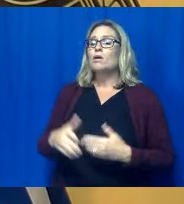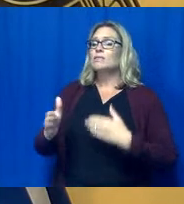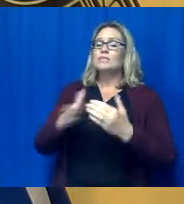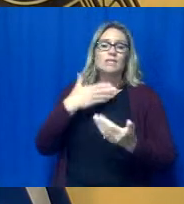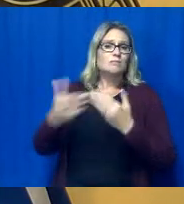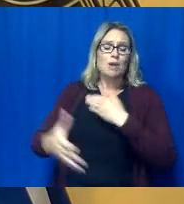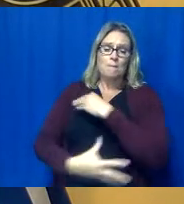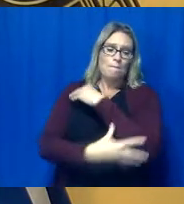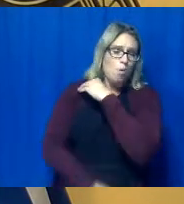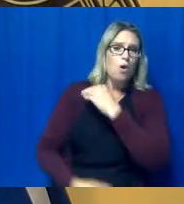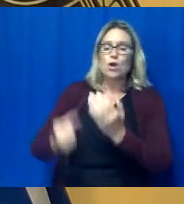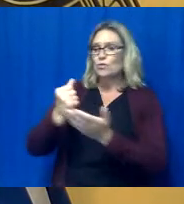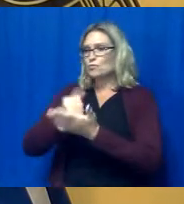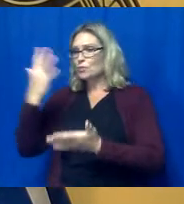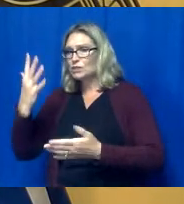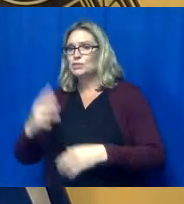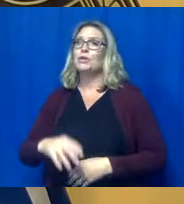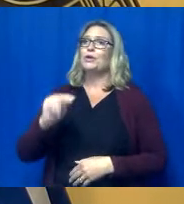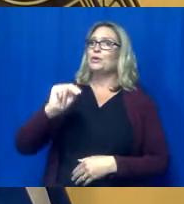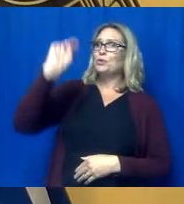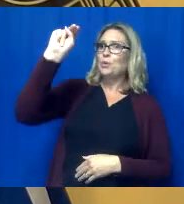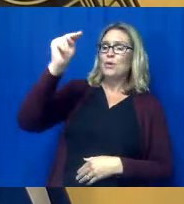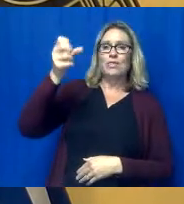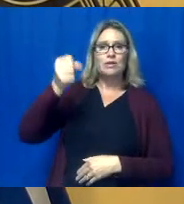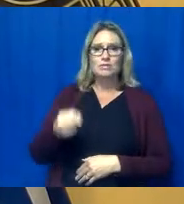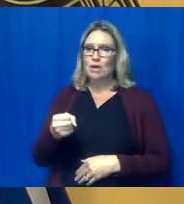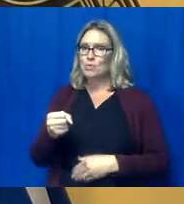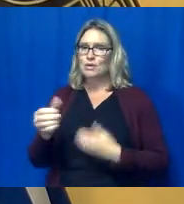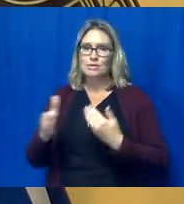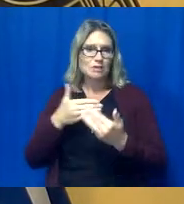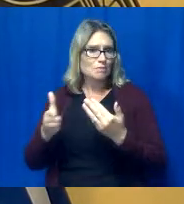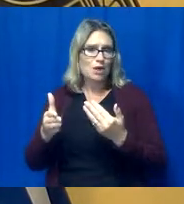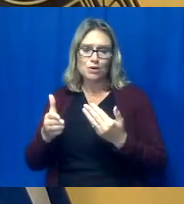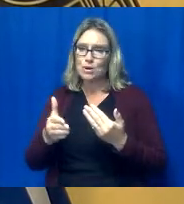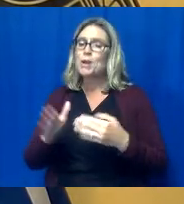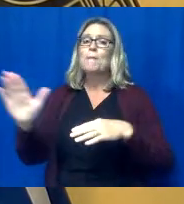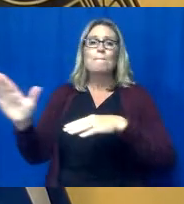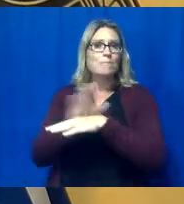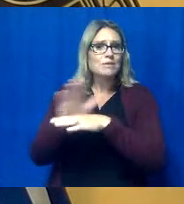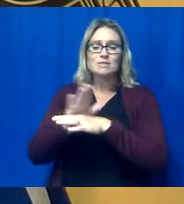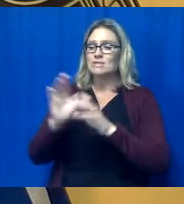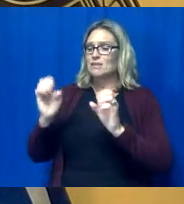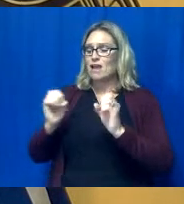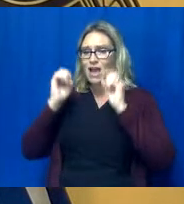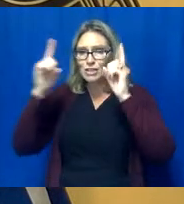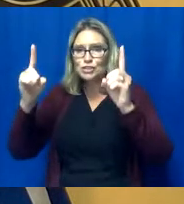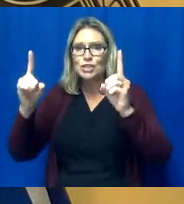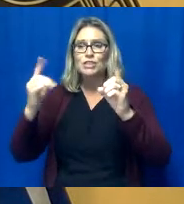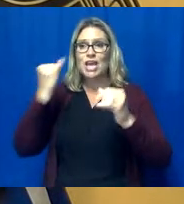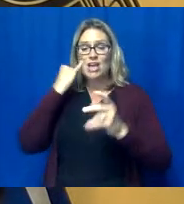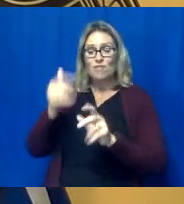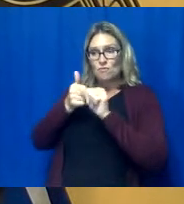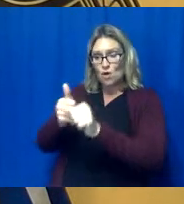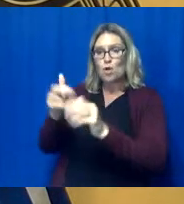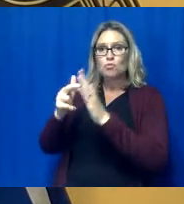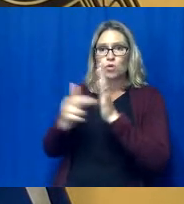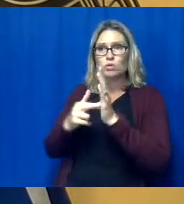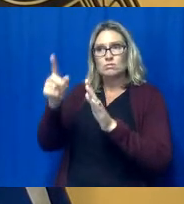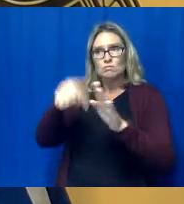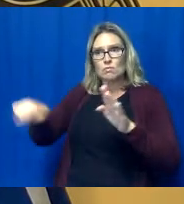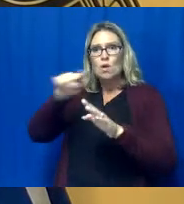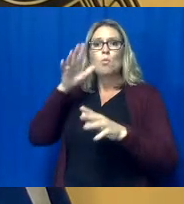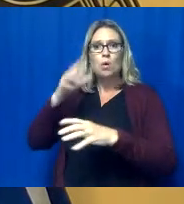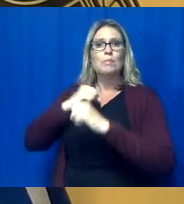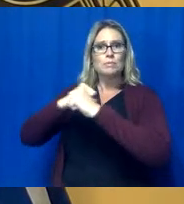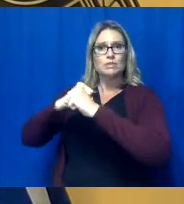and the South, our local businesses, our education system, and our healthcare system. I'm extremely proud of the hard work